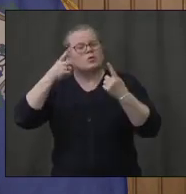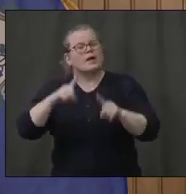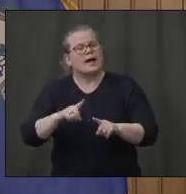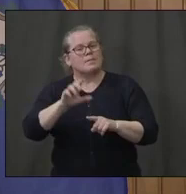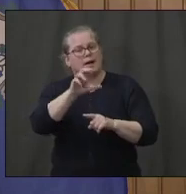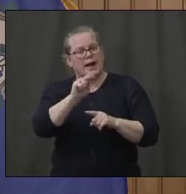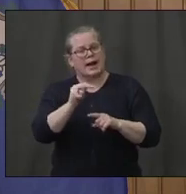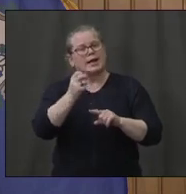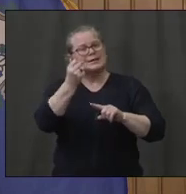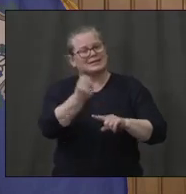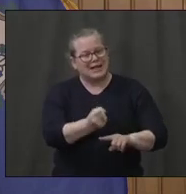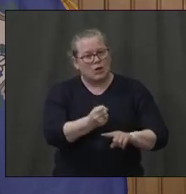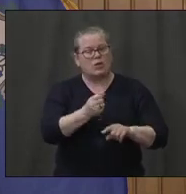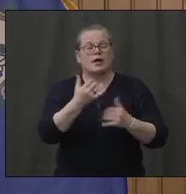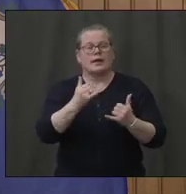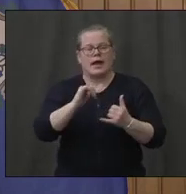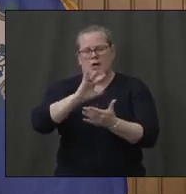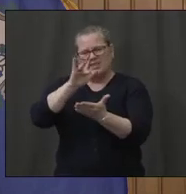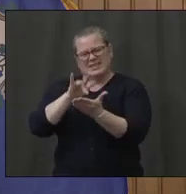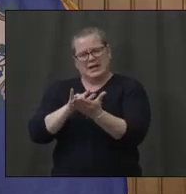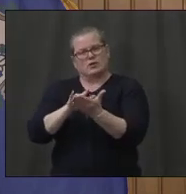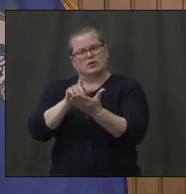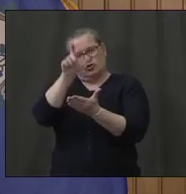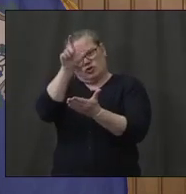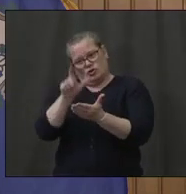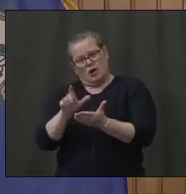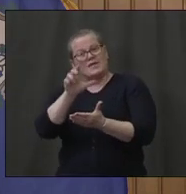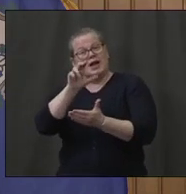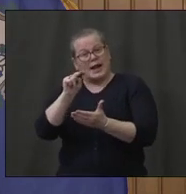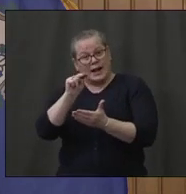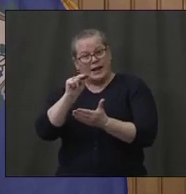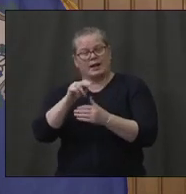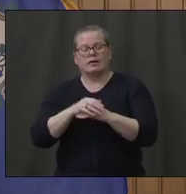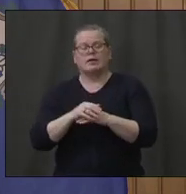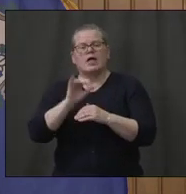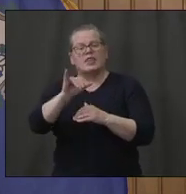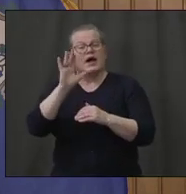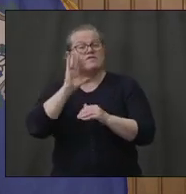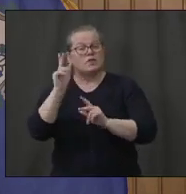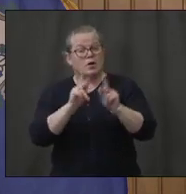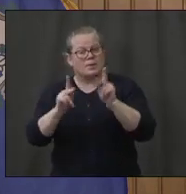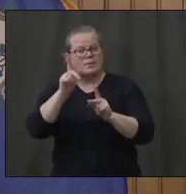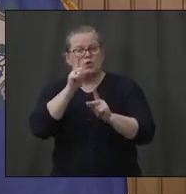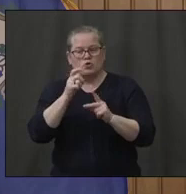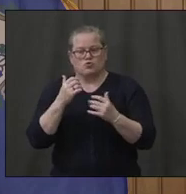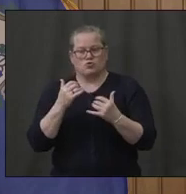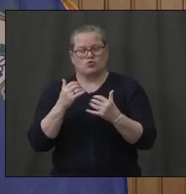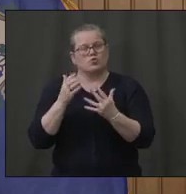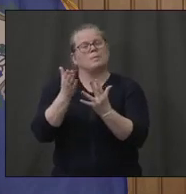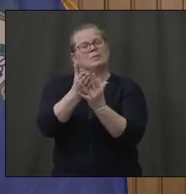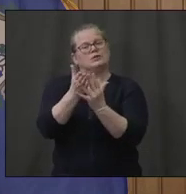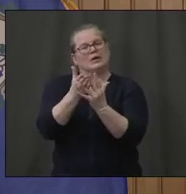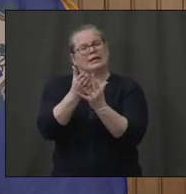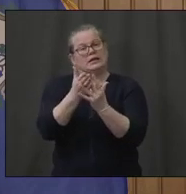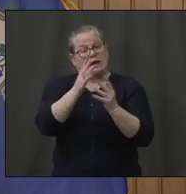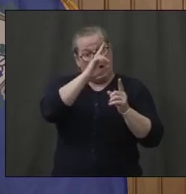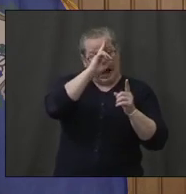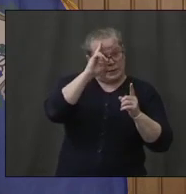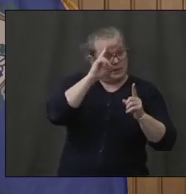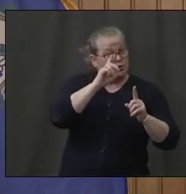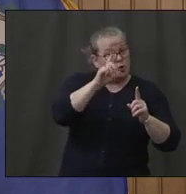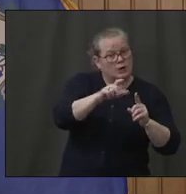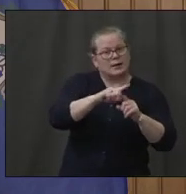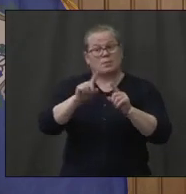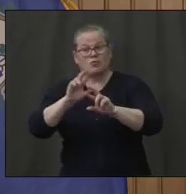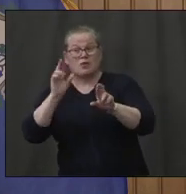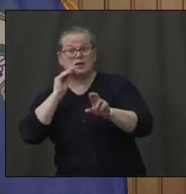Central Connecticut, and down in Stamford. And those will be for intermediate care, folks in recovery from COVID-related. So as needed, we